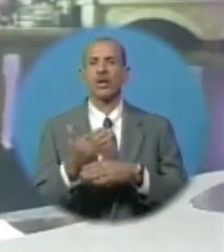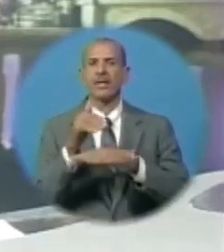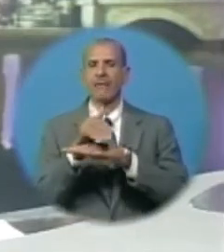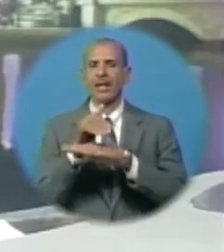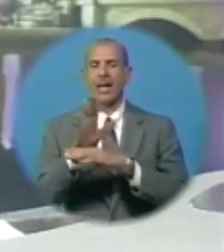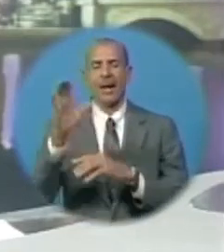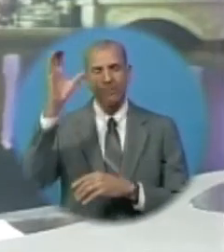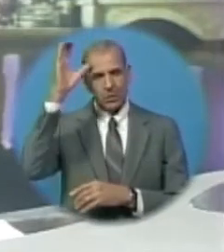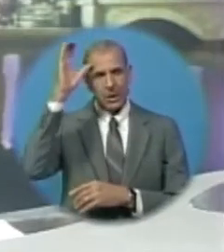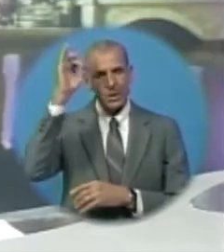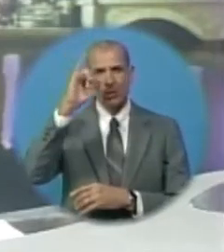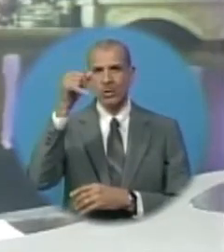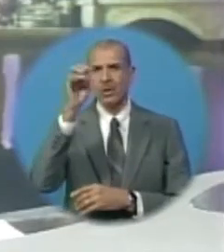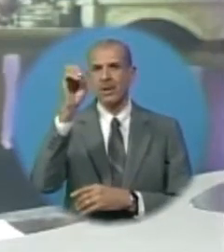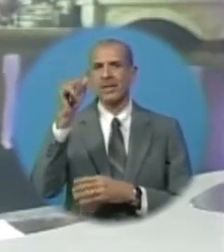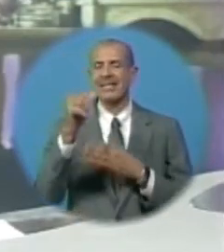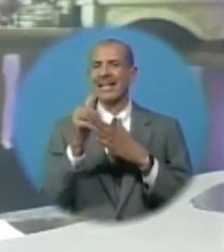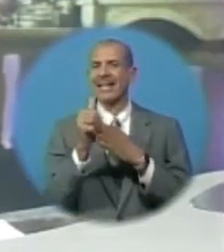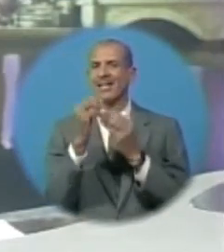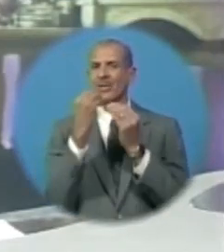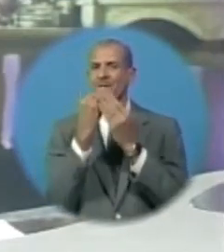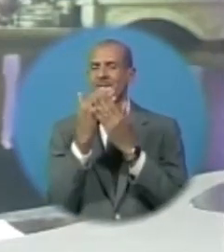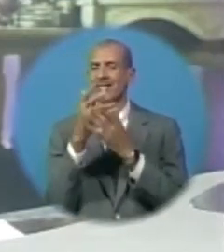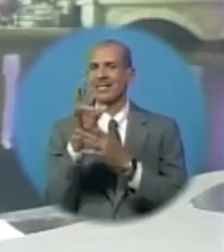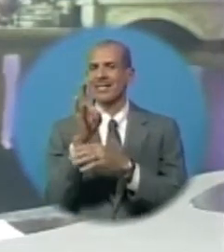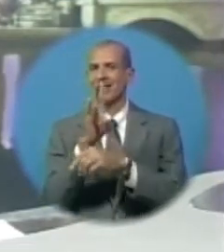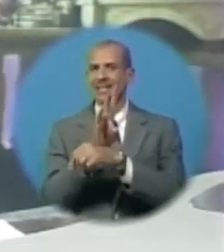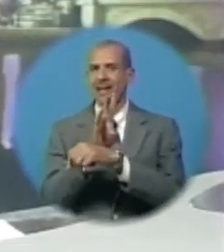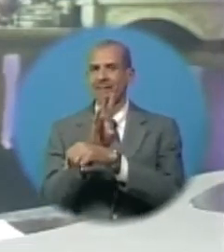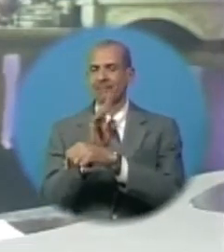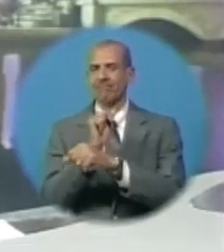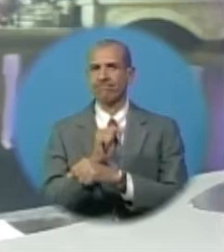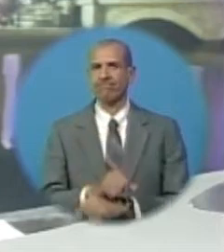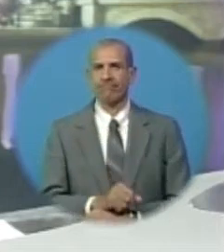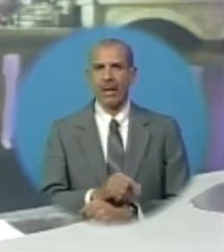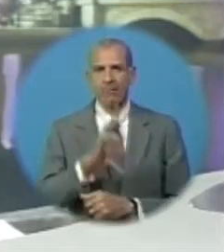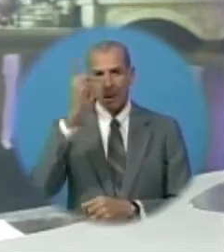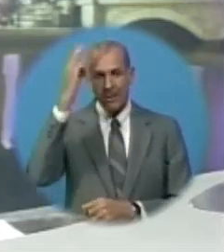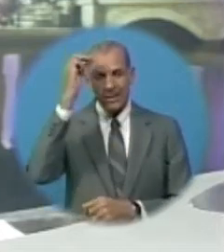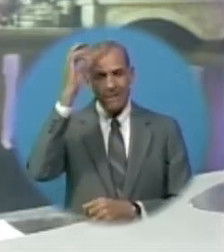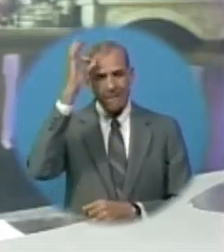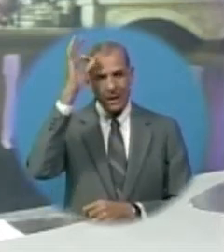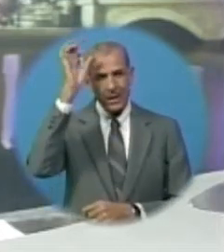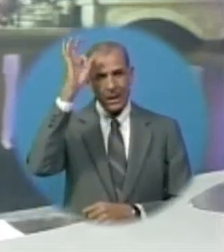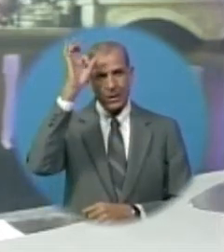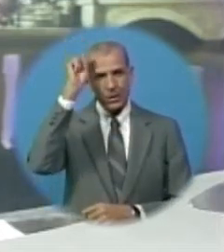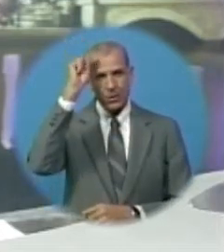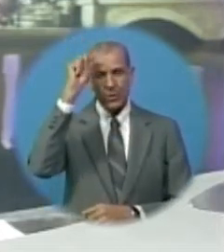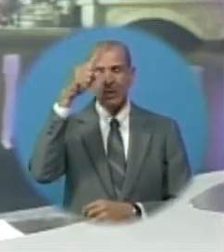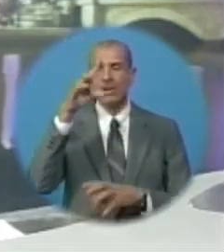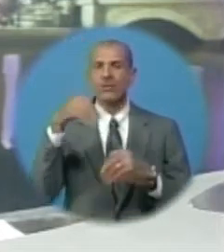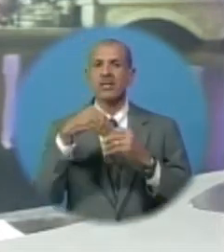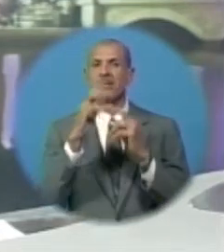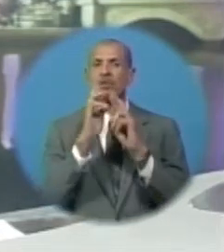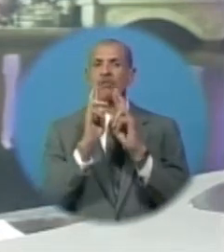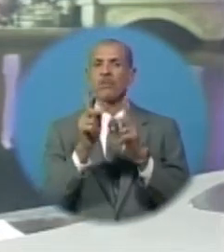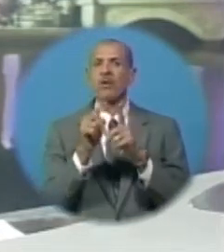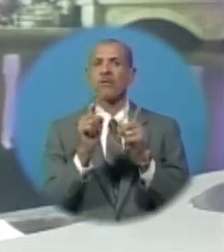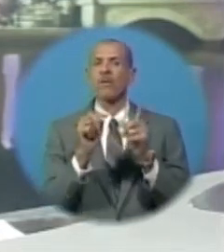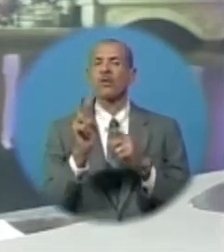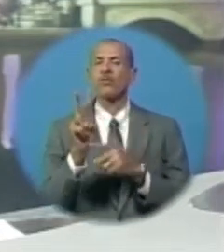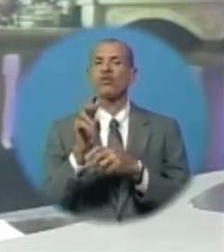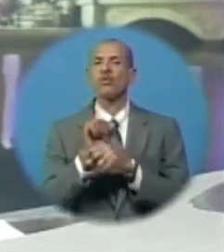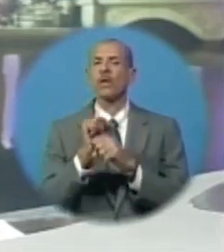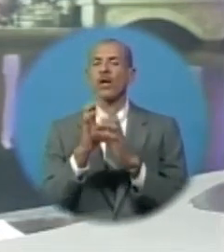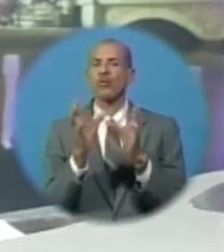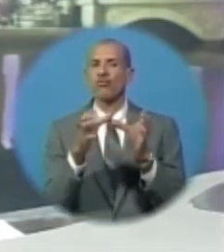Good evening, I'm Shane Jones, leading the news at 7. Prime Minister Frondell Stewart has received the reports from the two